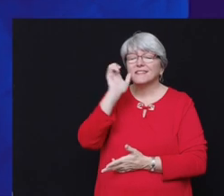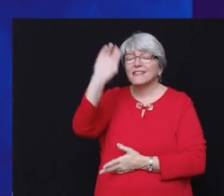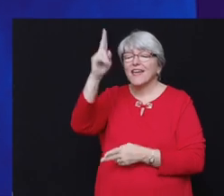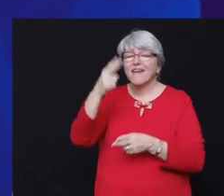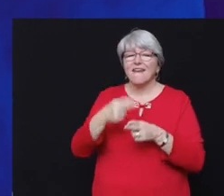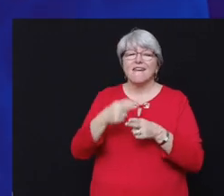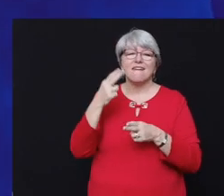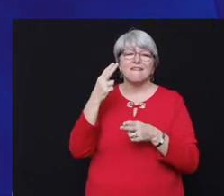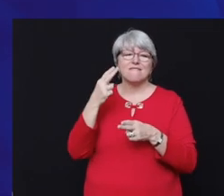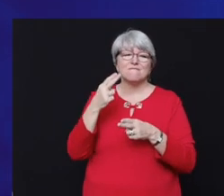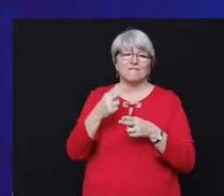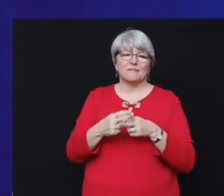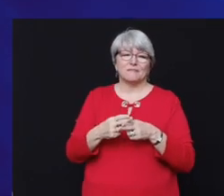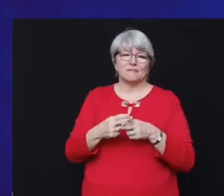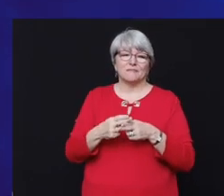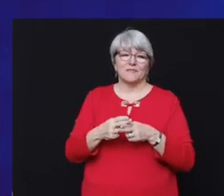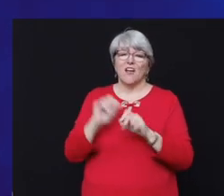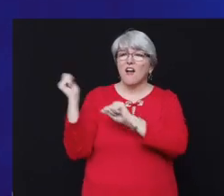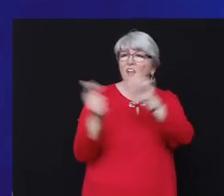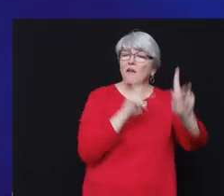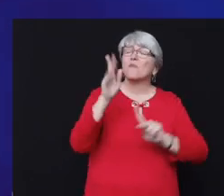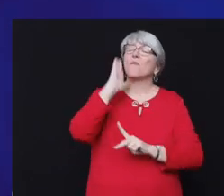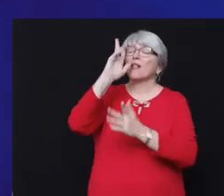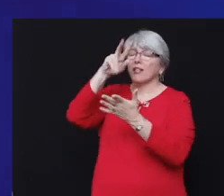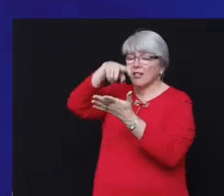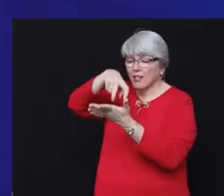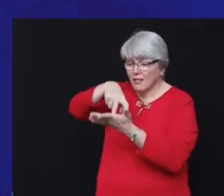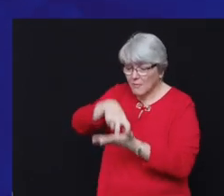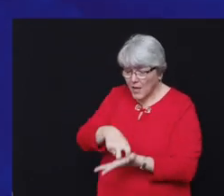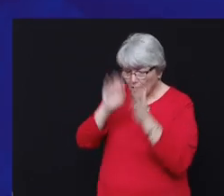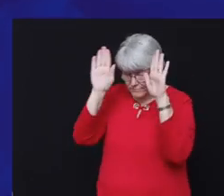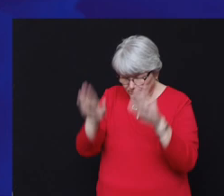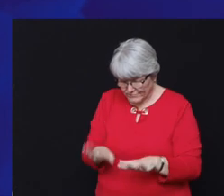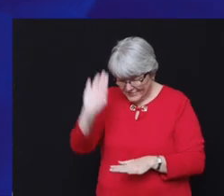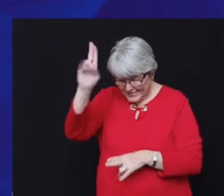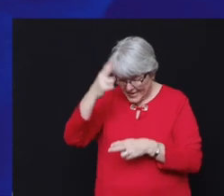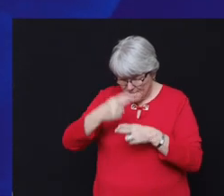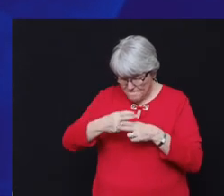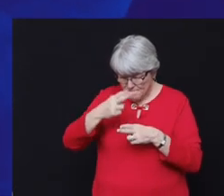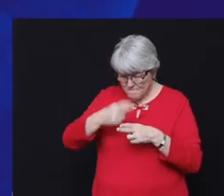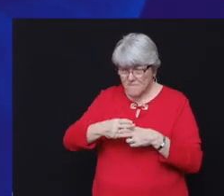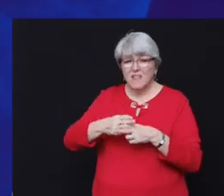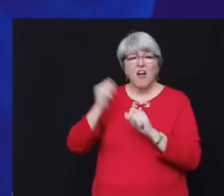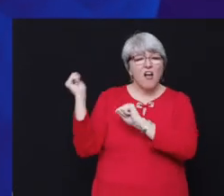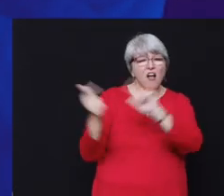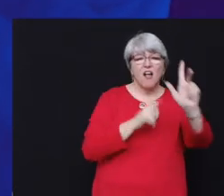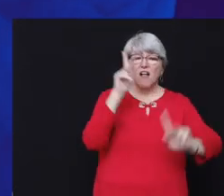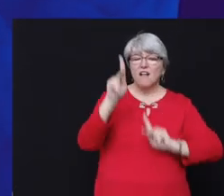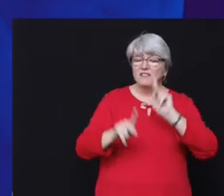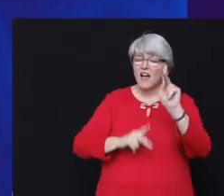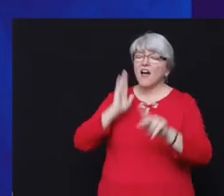at his name. Every knee shall bow at his name. Every